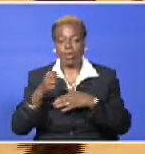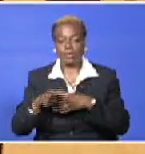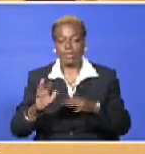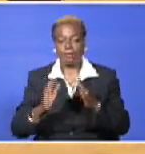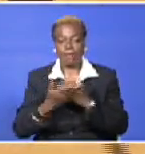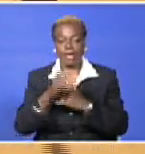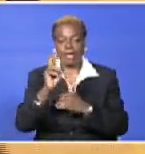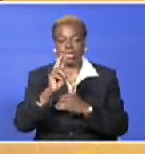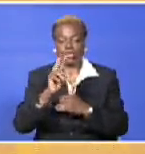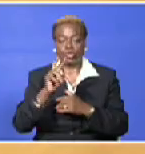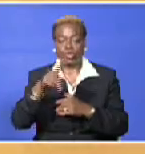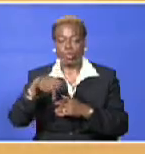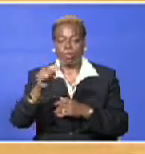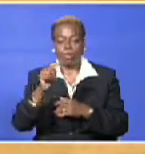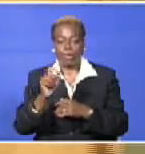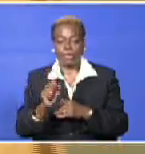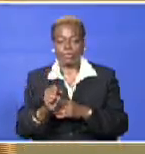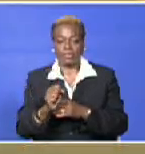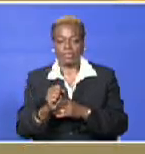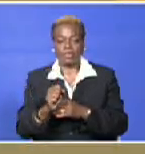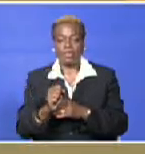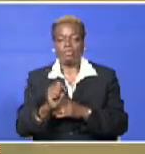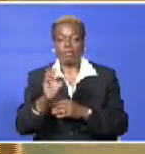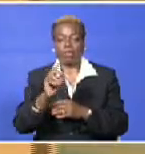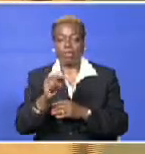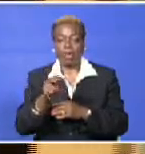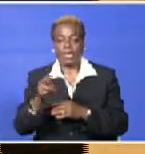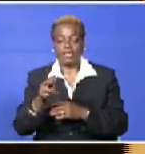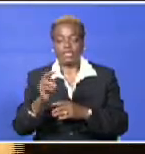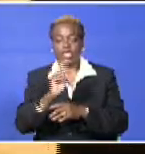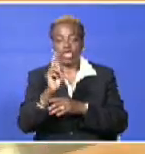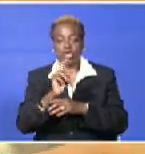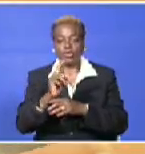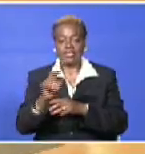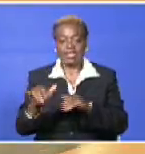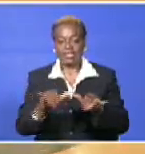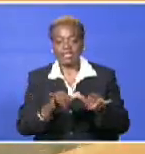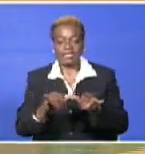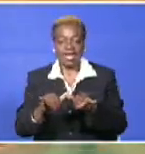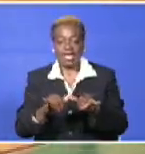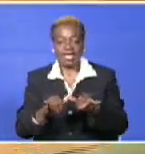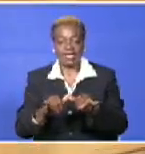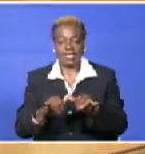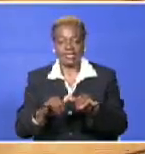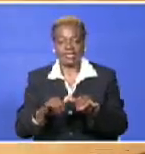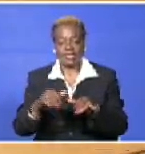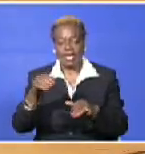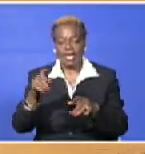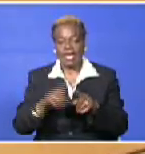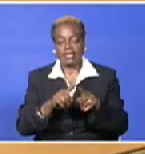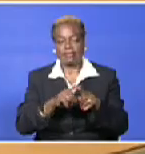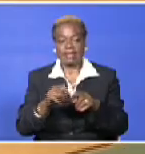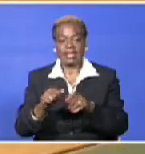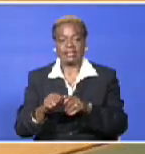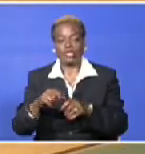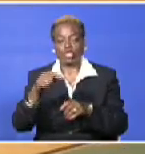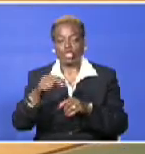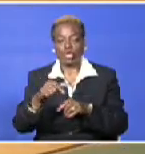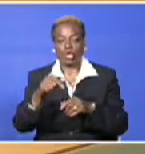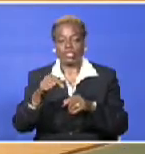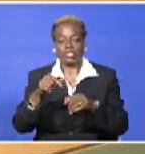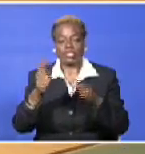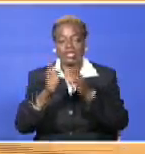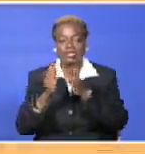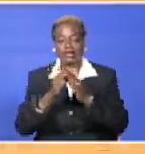The Hoyas, however, used size to their advantage, and they were quick to the bucket, scoring at will on the short-handed Giants. Georgetown had